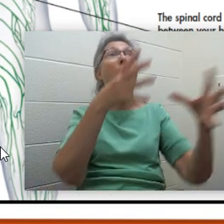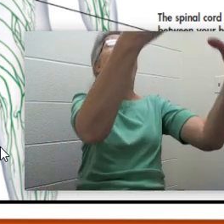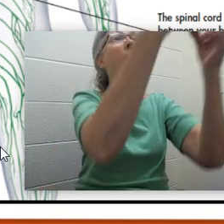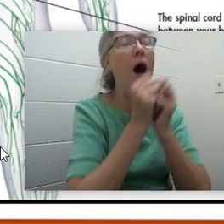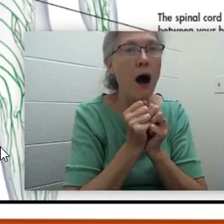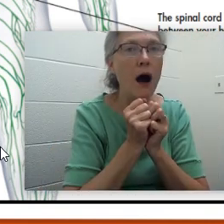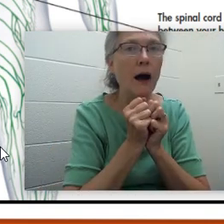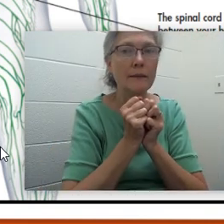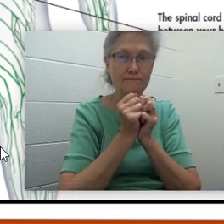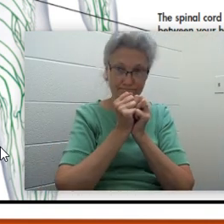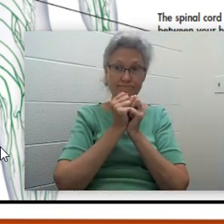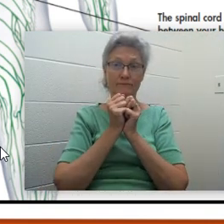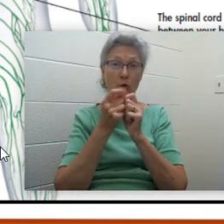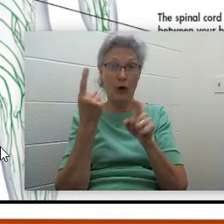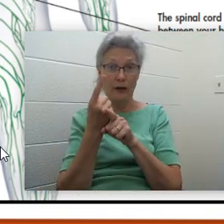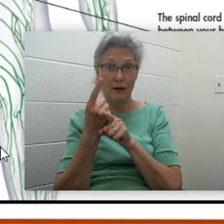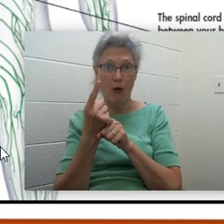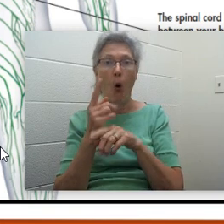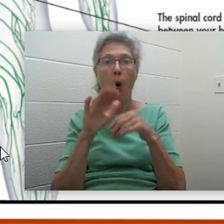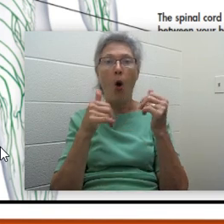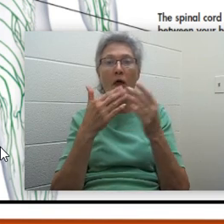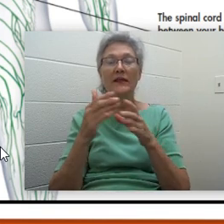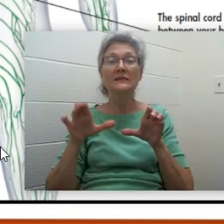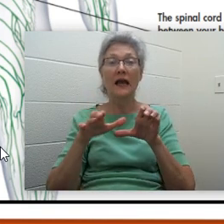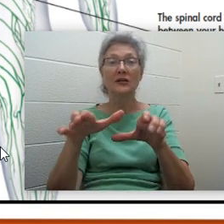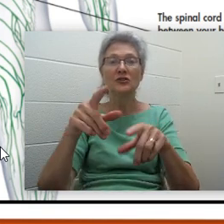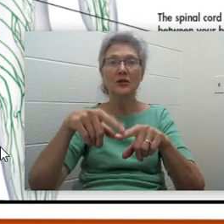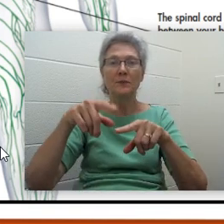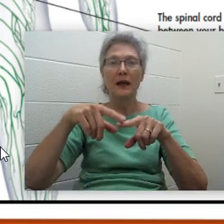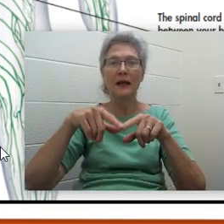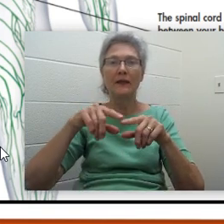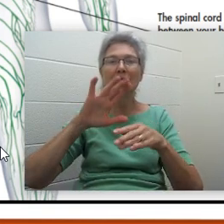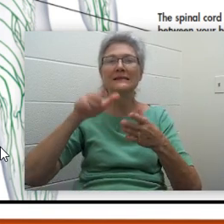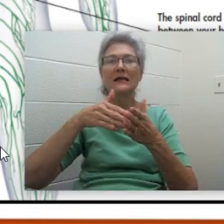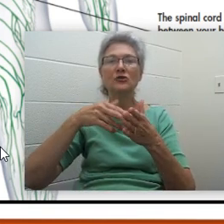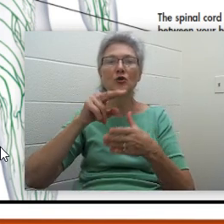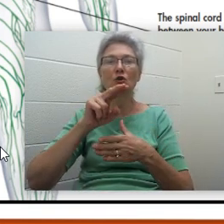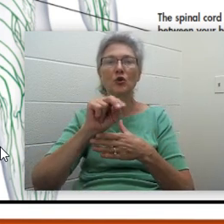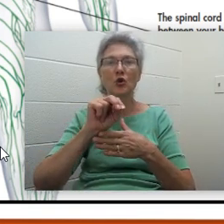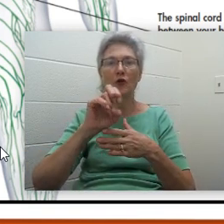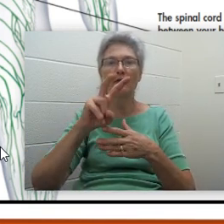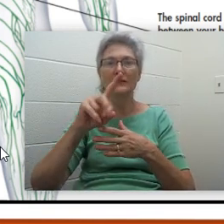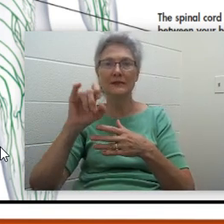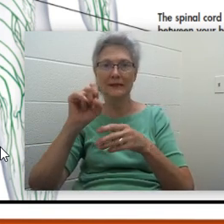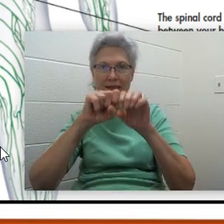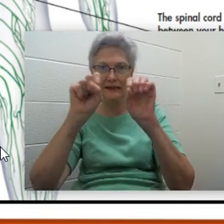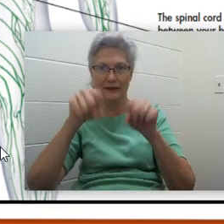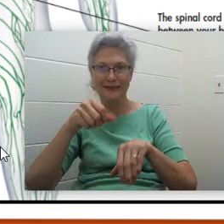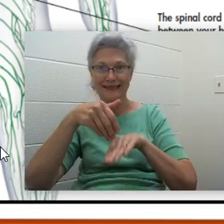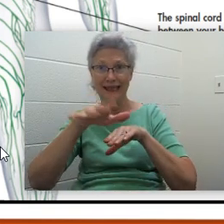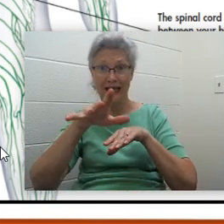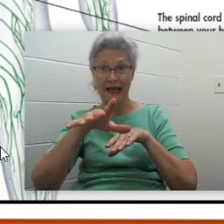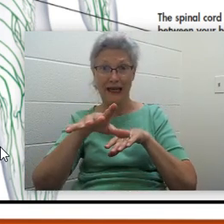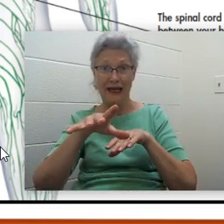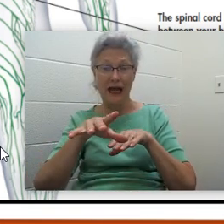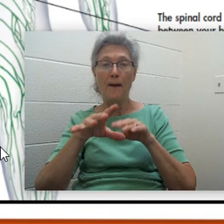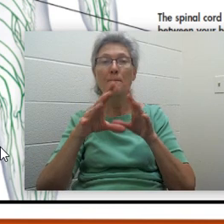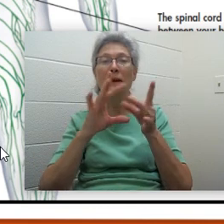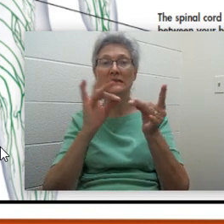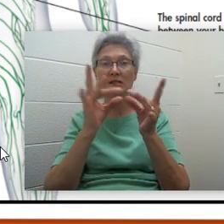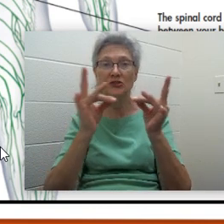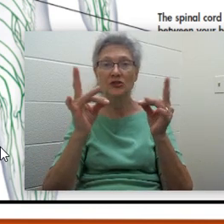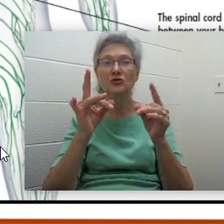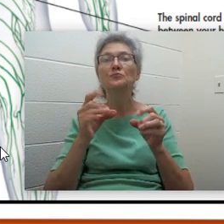the ball in midair. All these actions depend on the central nervous system sending signals between many